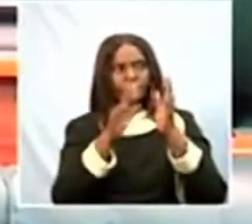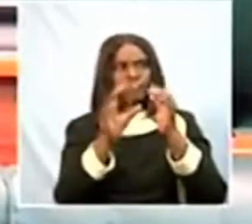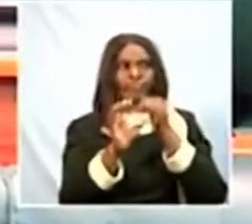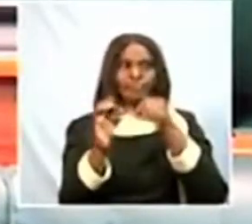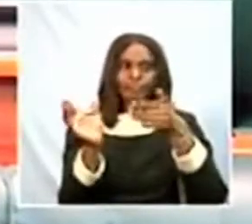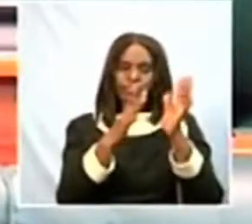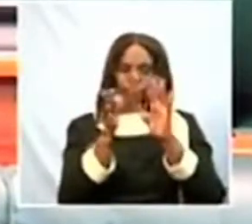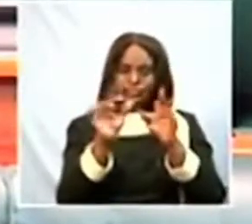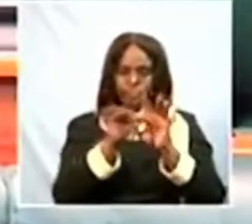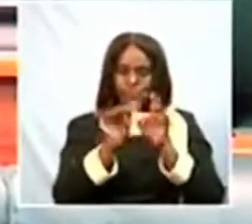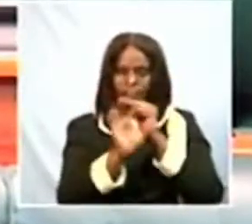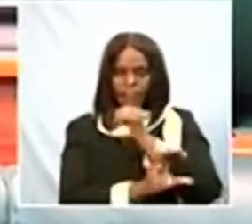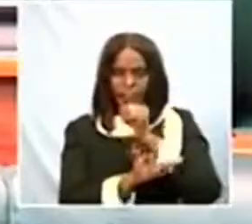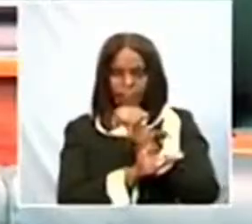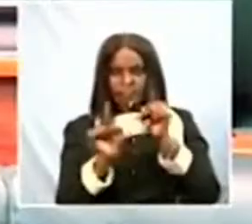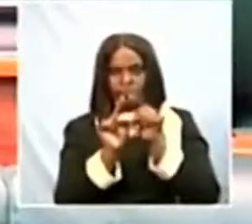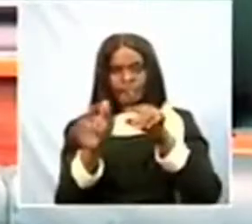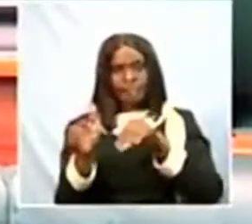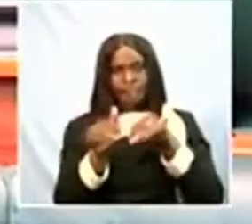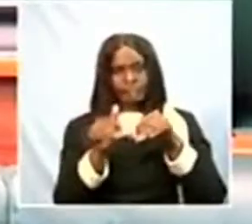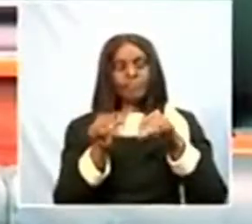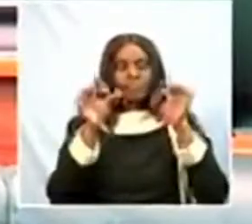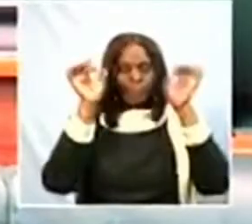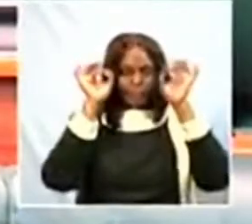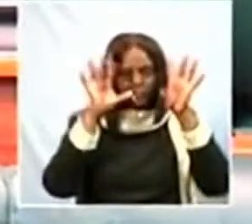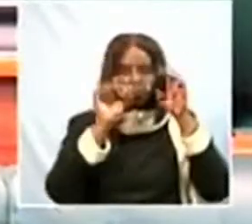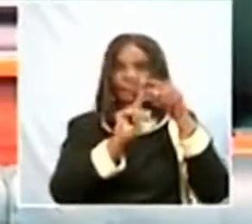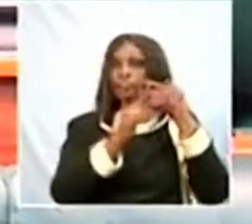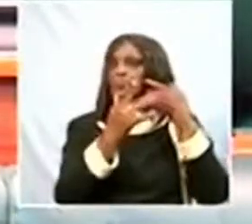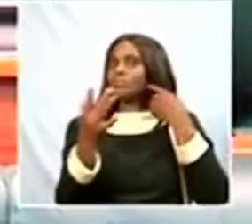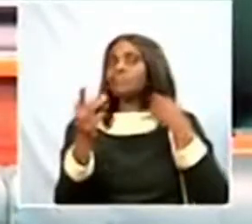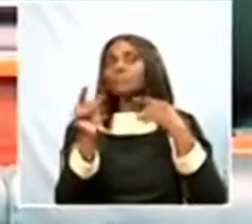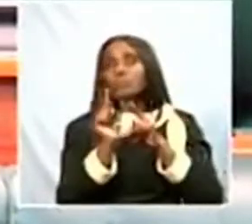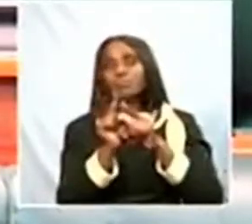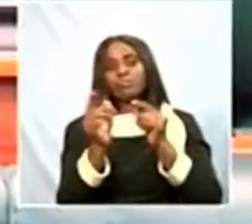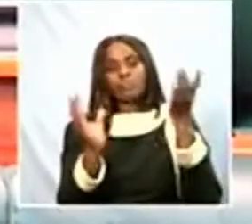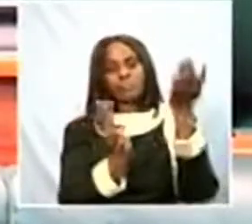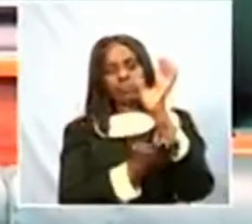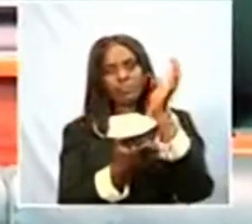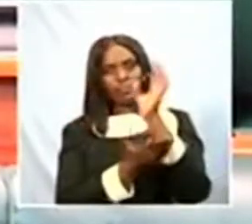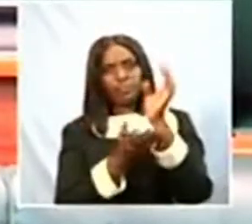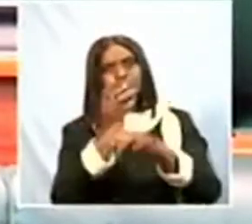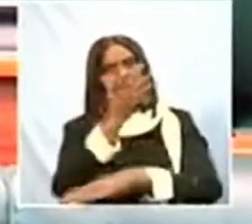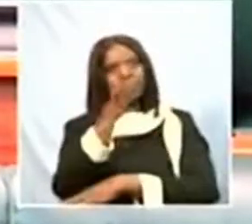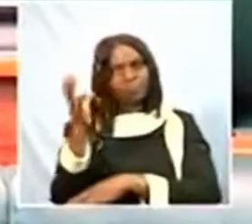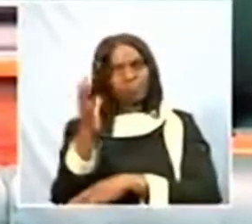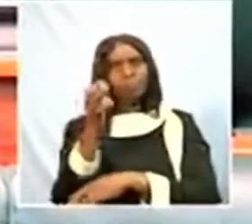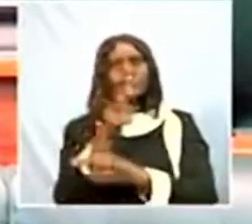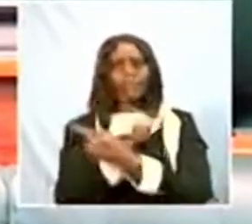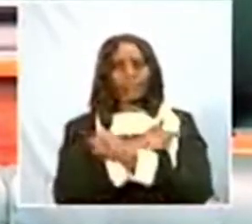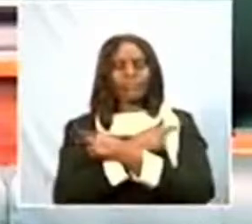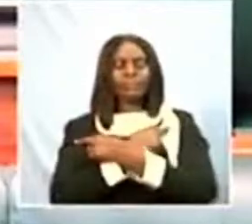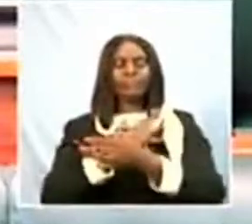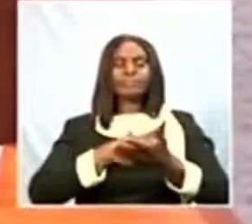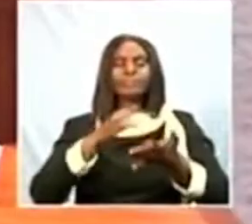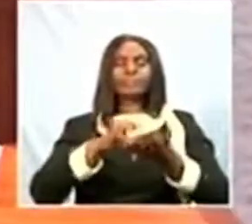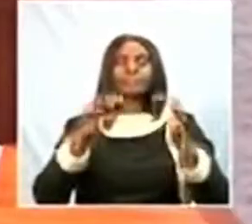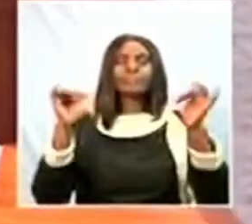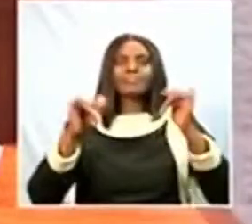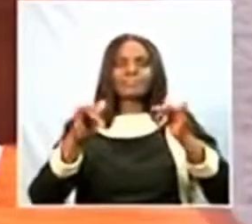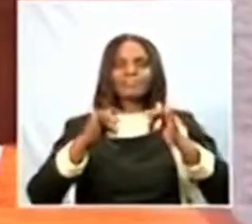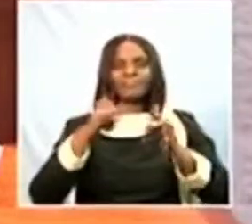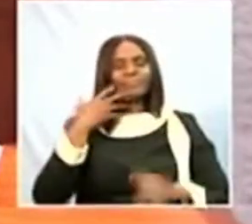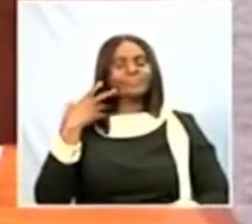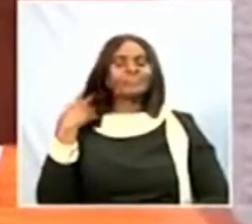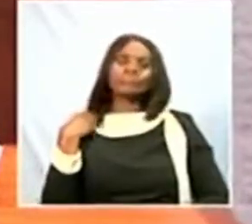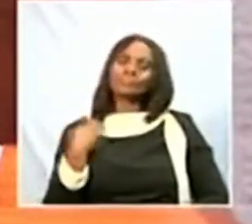country, to avoid harmful substances and the cutting down of trees. I raise my case.